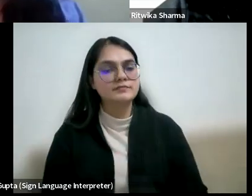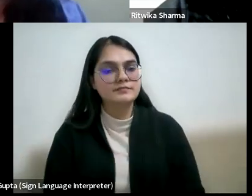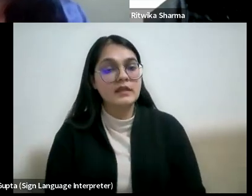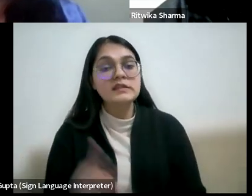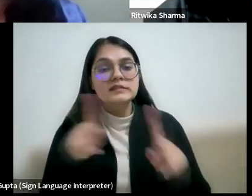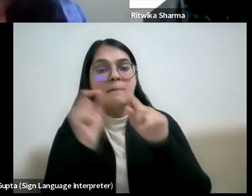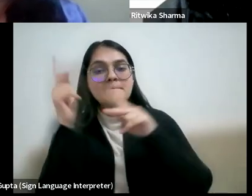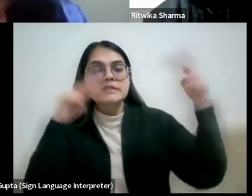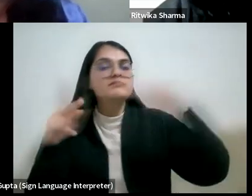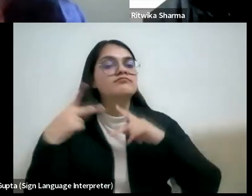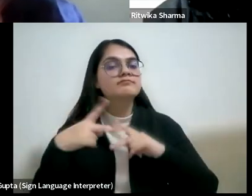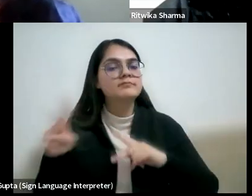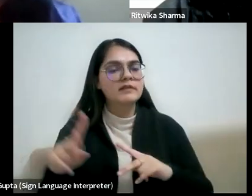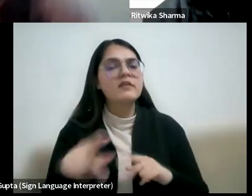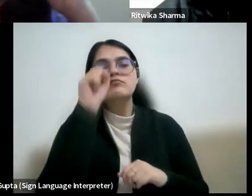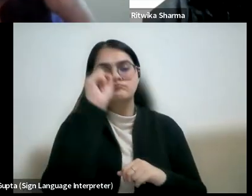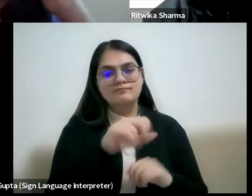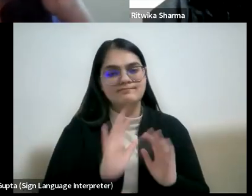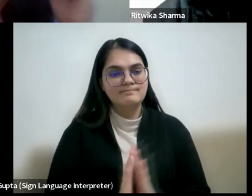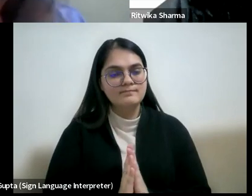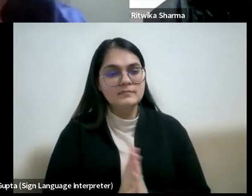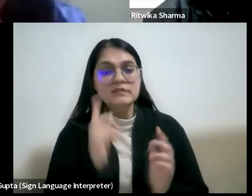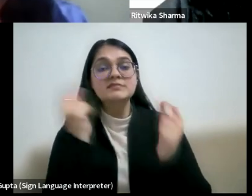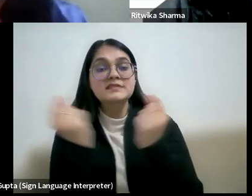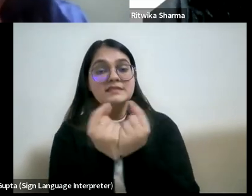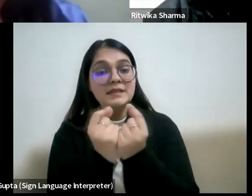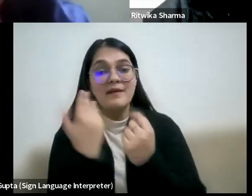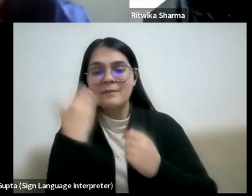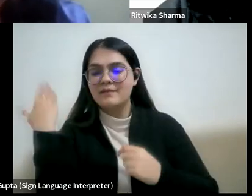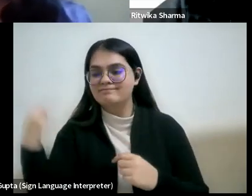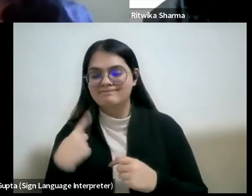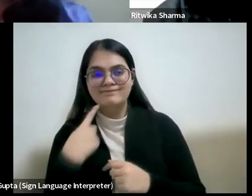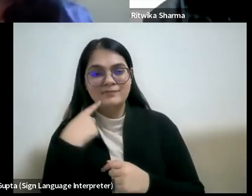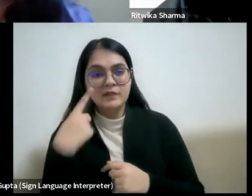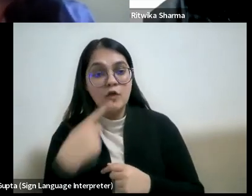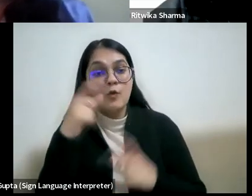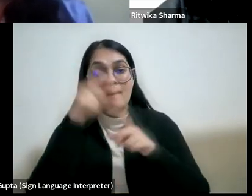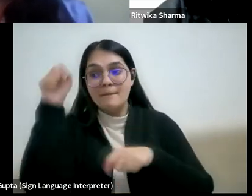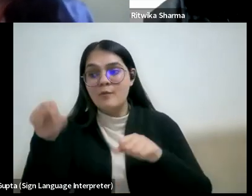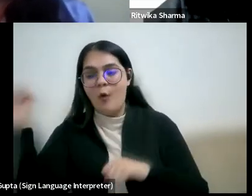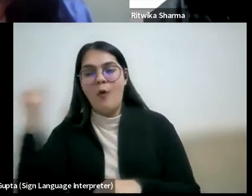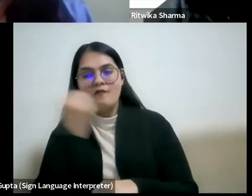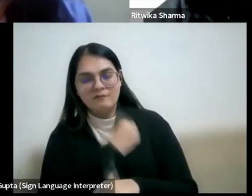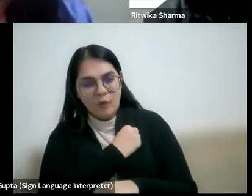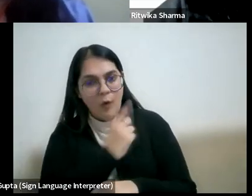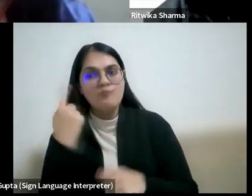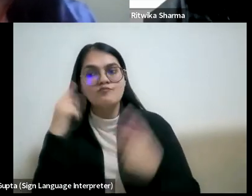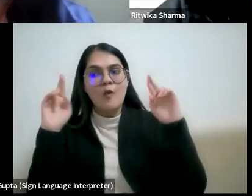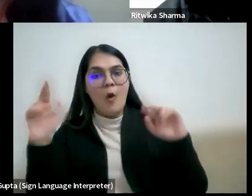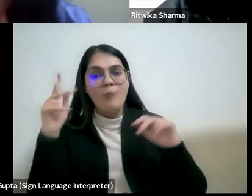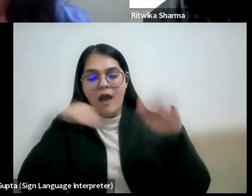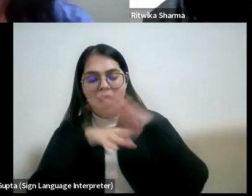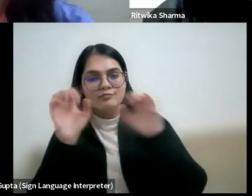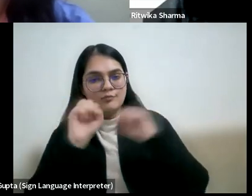certainly it does play a role. And similarly, when I was talking about people's hope and faith in the constitution and so on, it